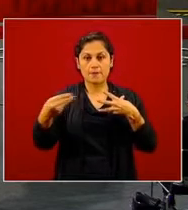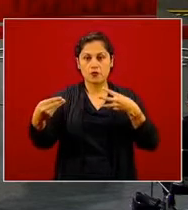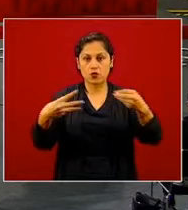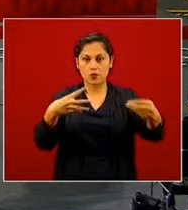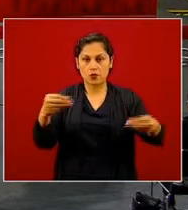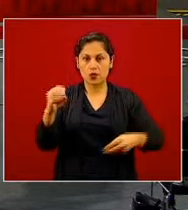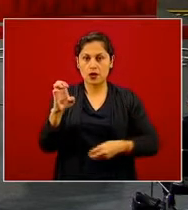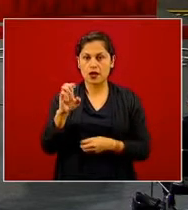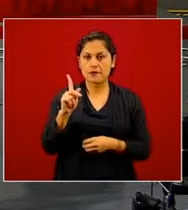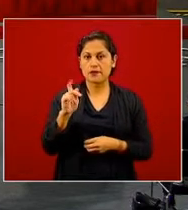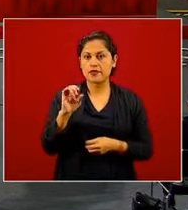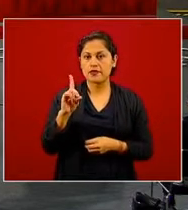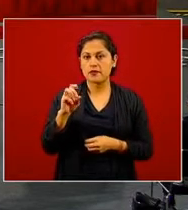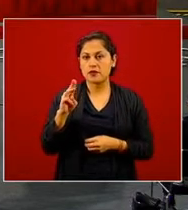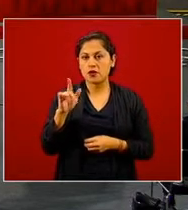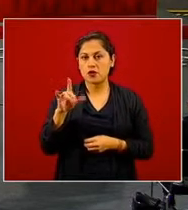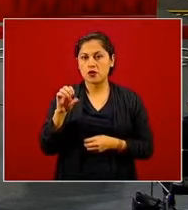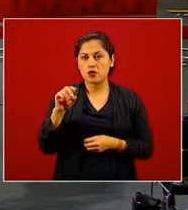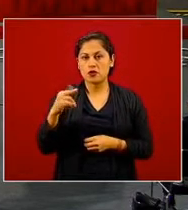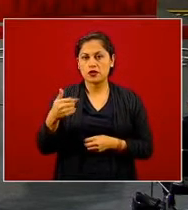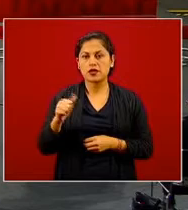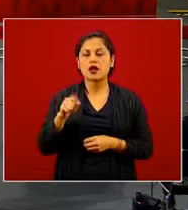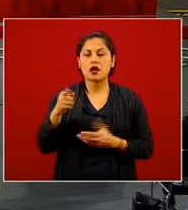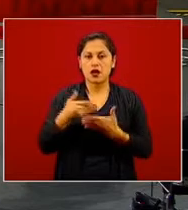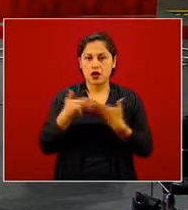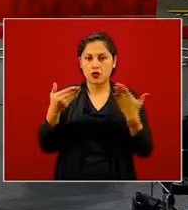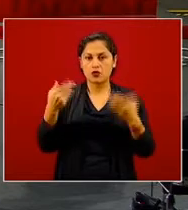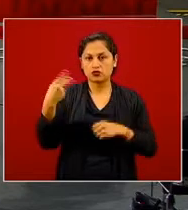of epidemiology,